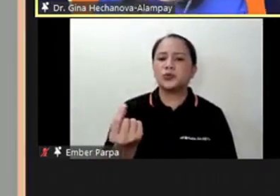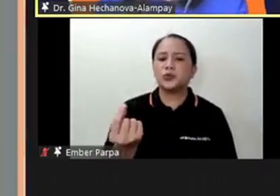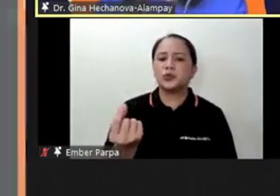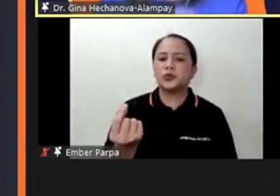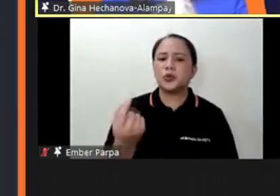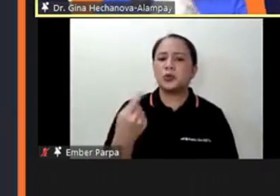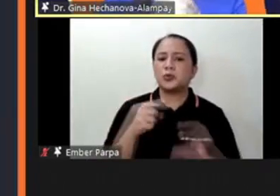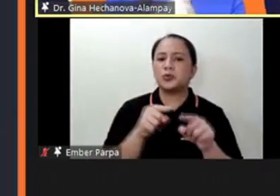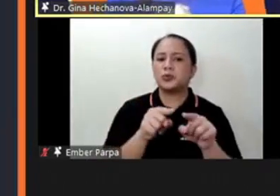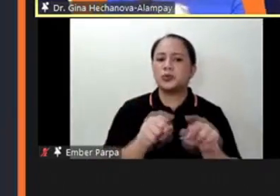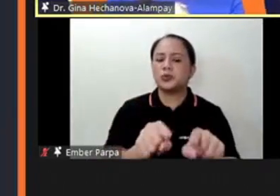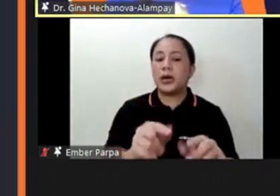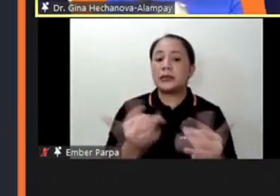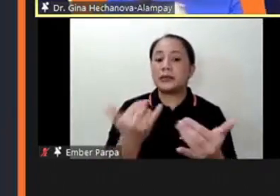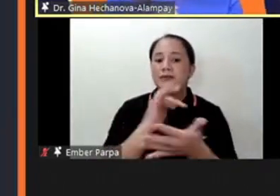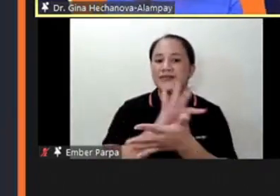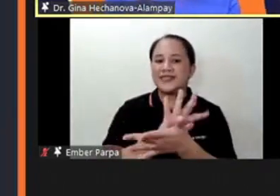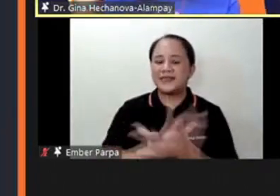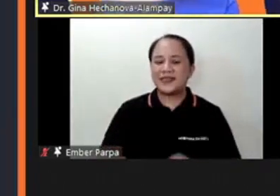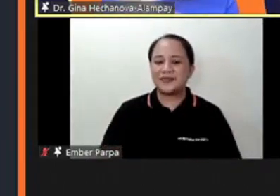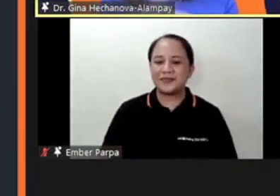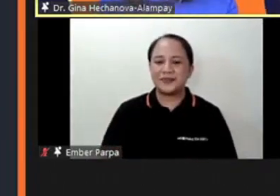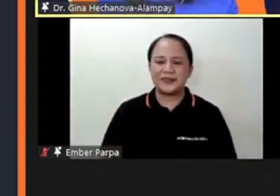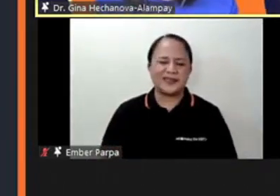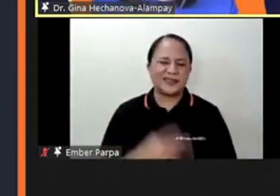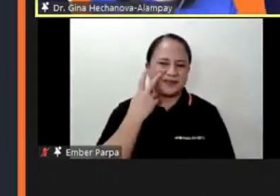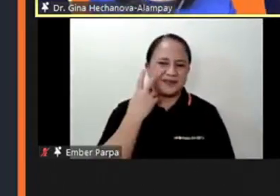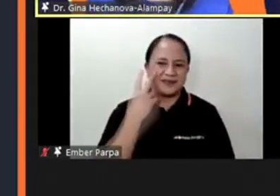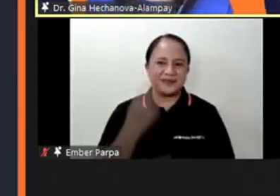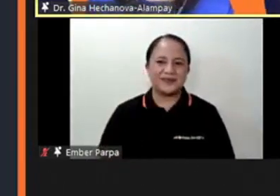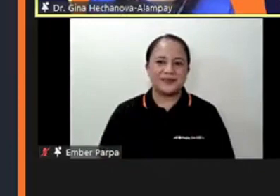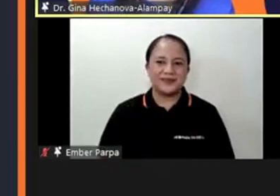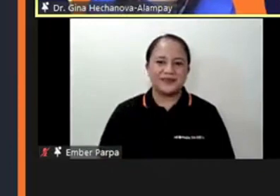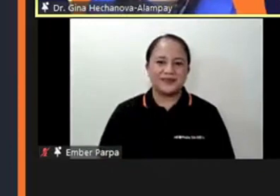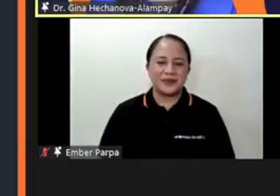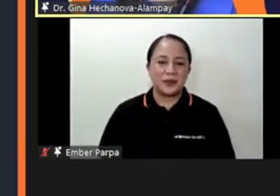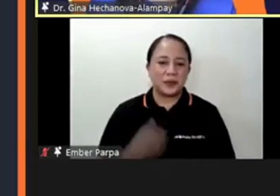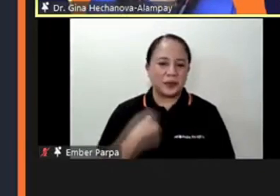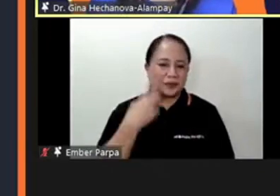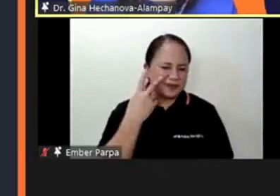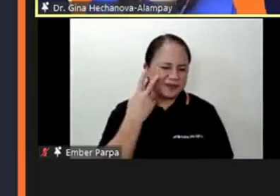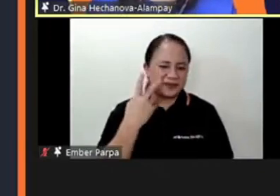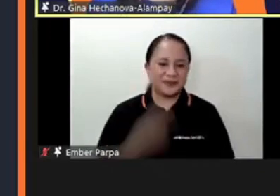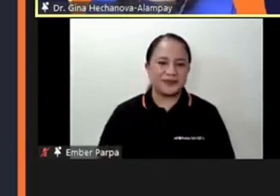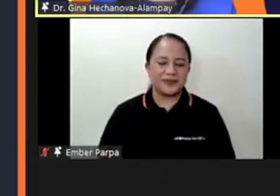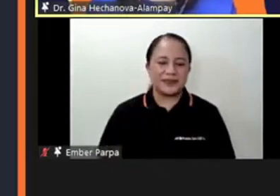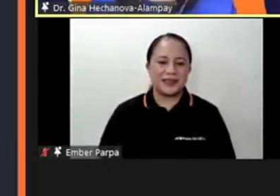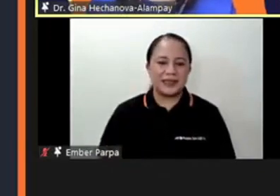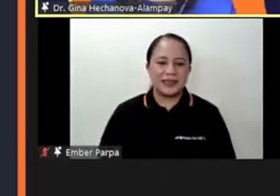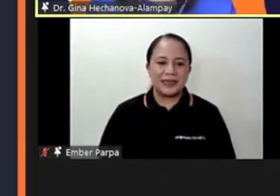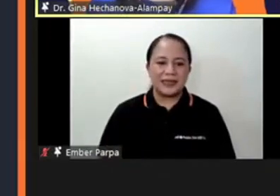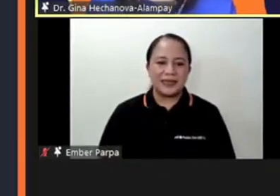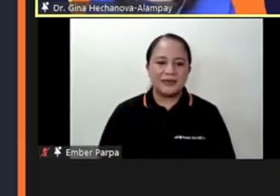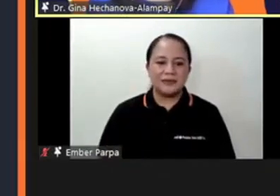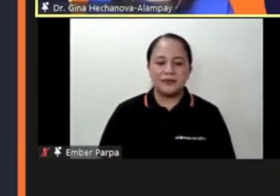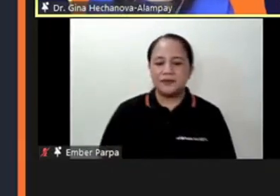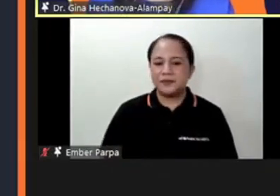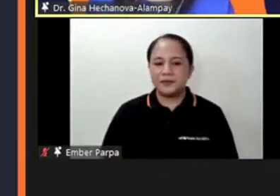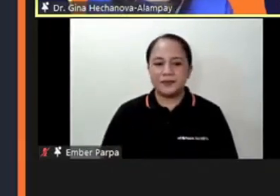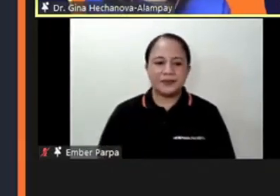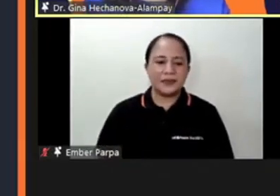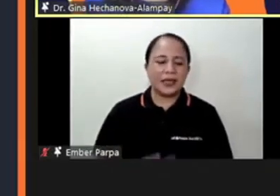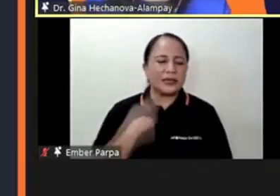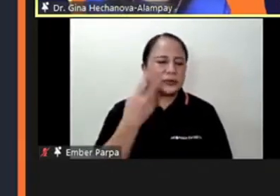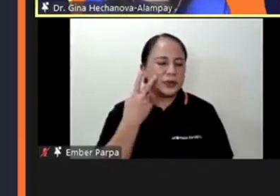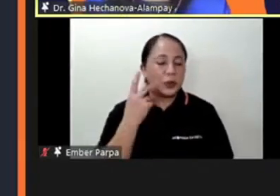cope during this pandemic? Let's take a look at what you have been doing and let's look at